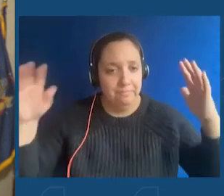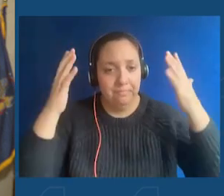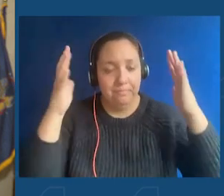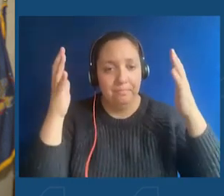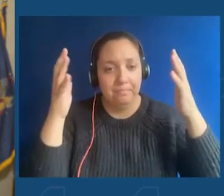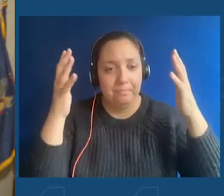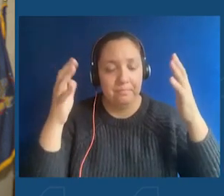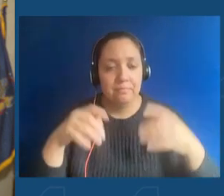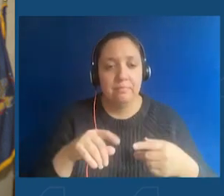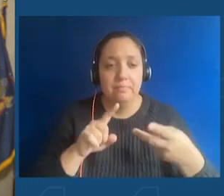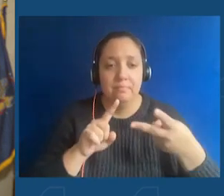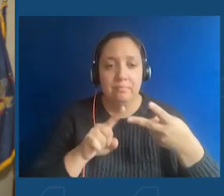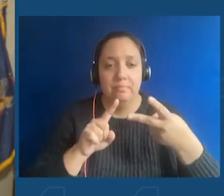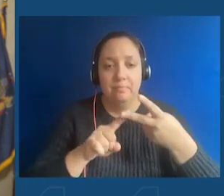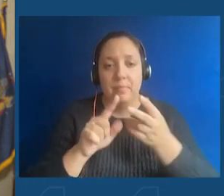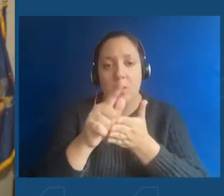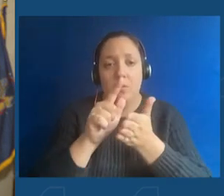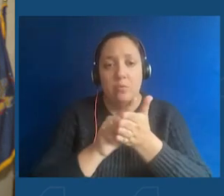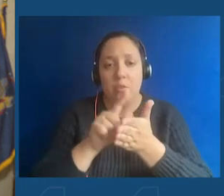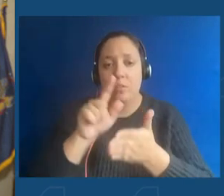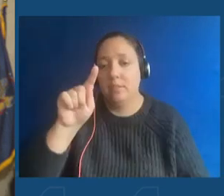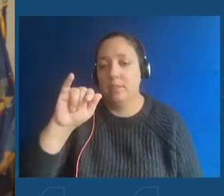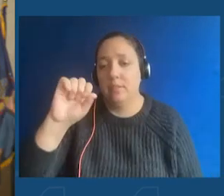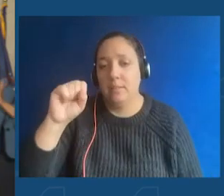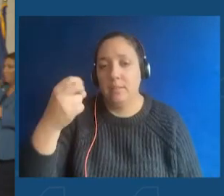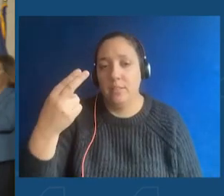Attorney General Tish James.